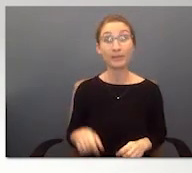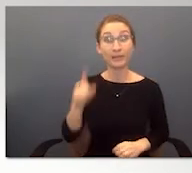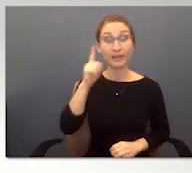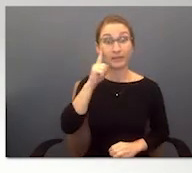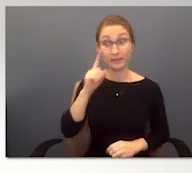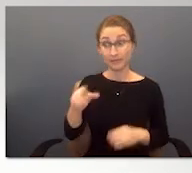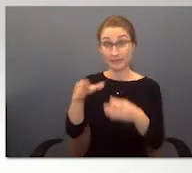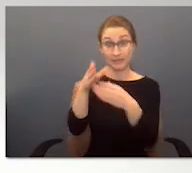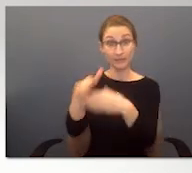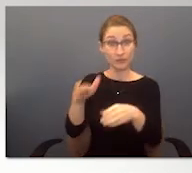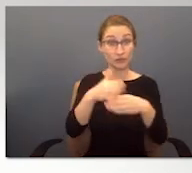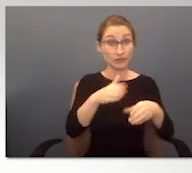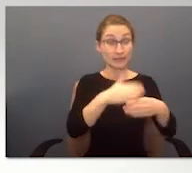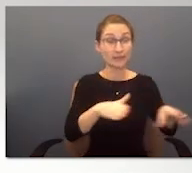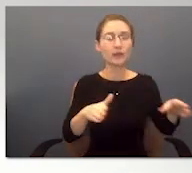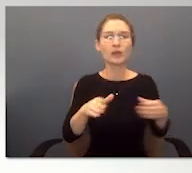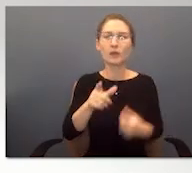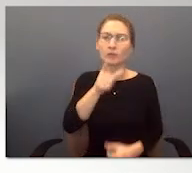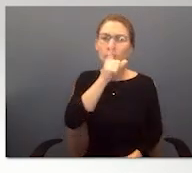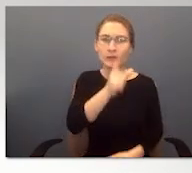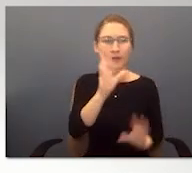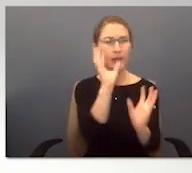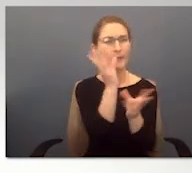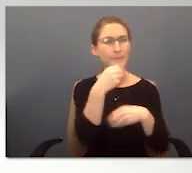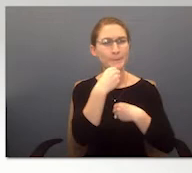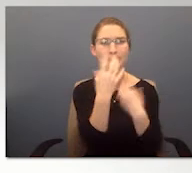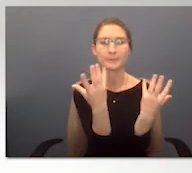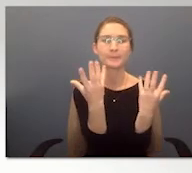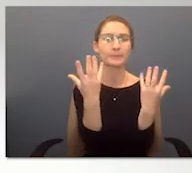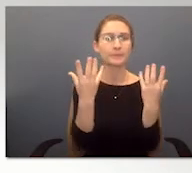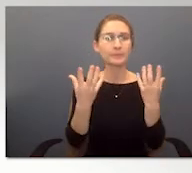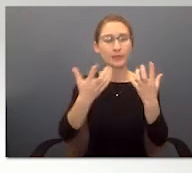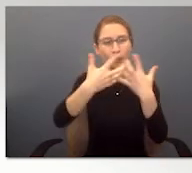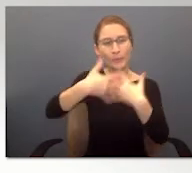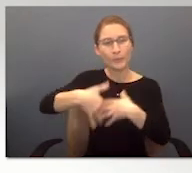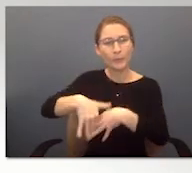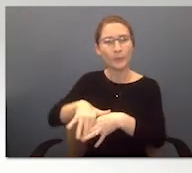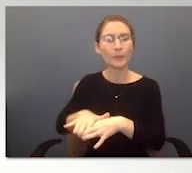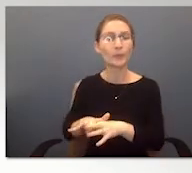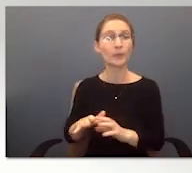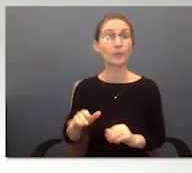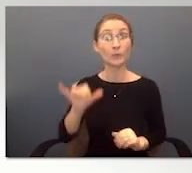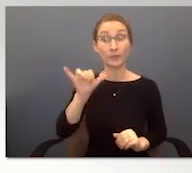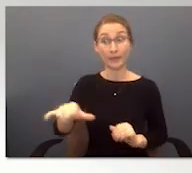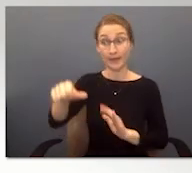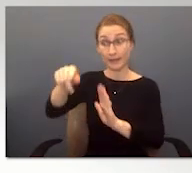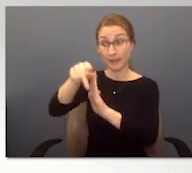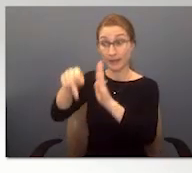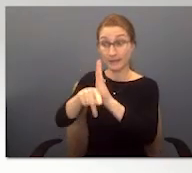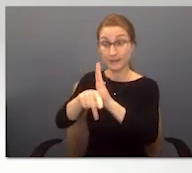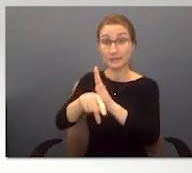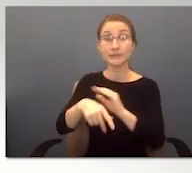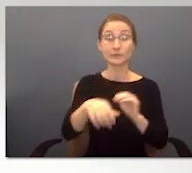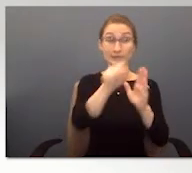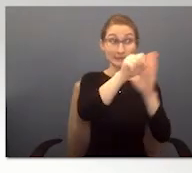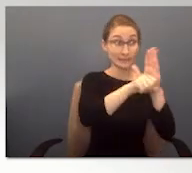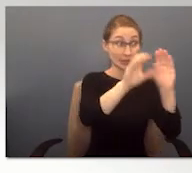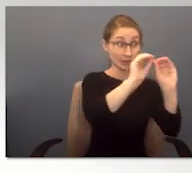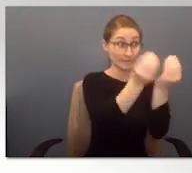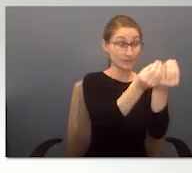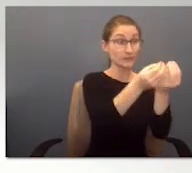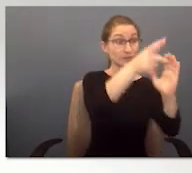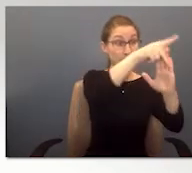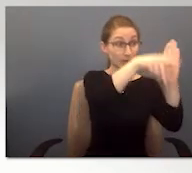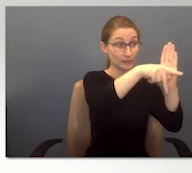breakdown is beautiful and needs to be utilized more, because that's really how we get the policy from the state